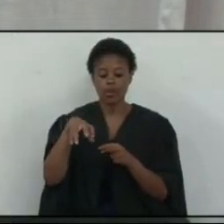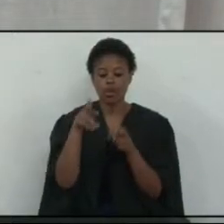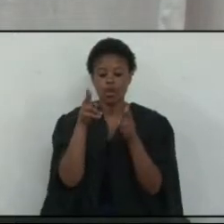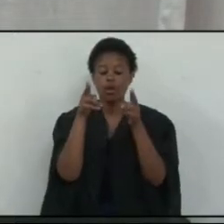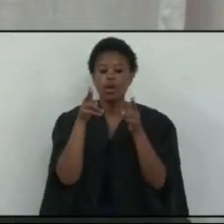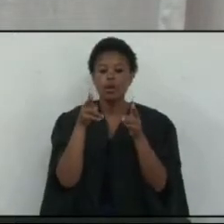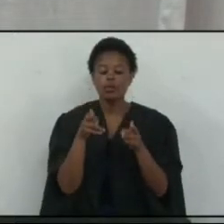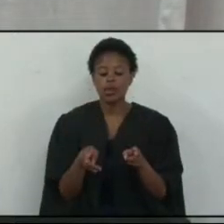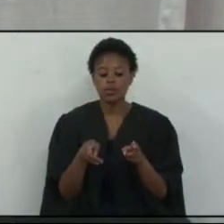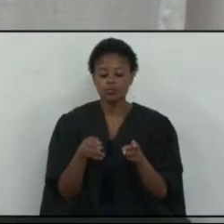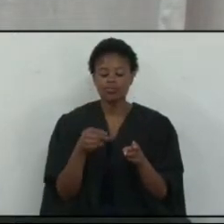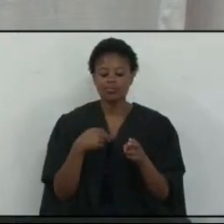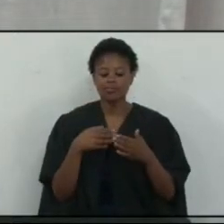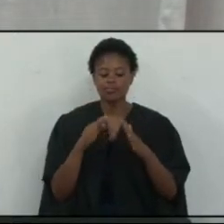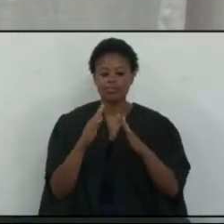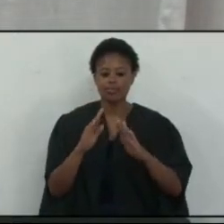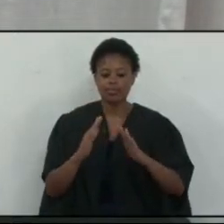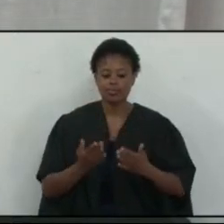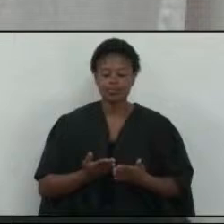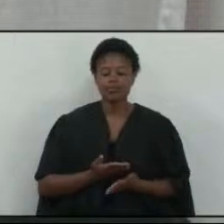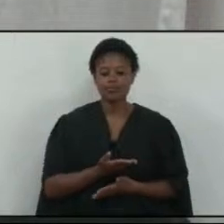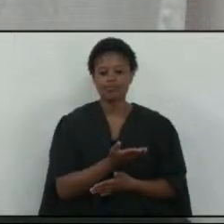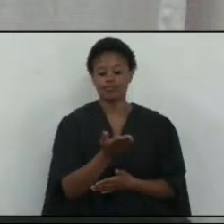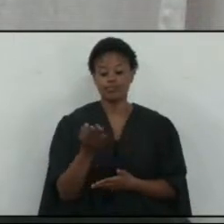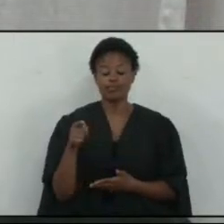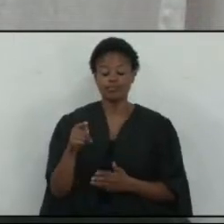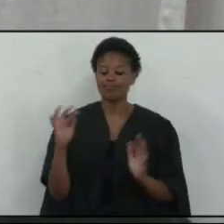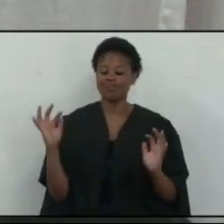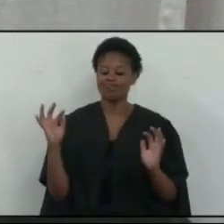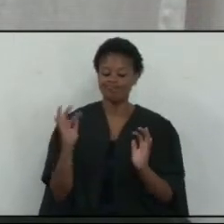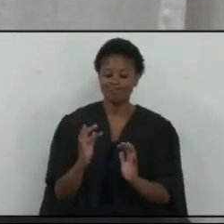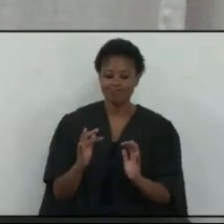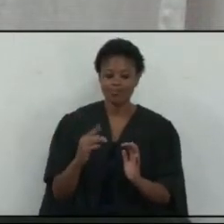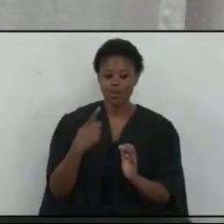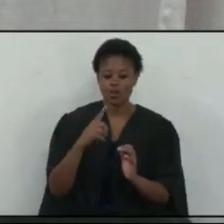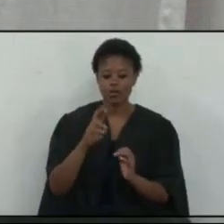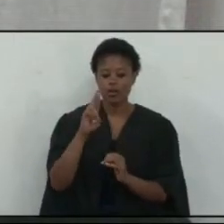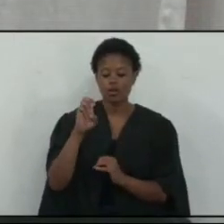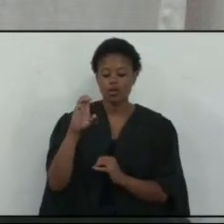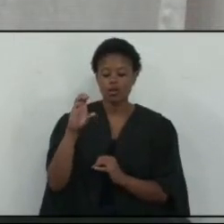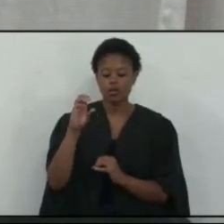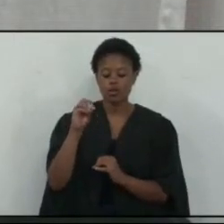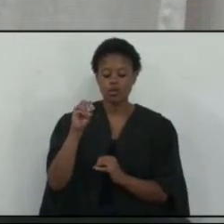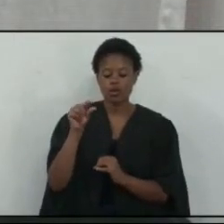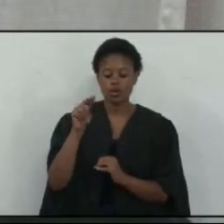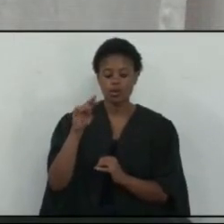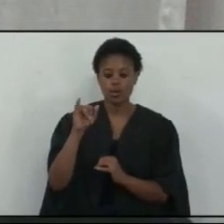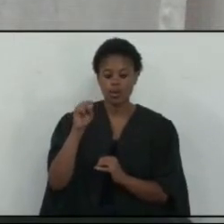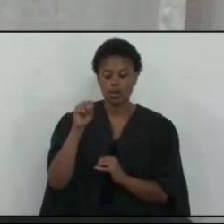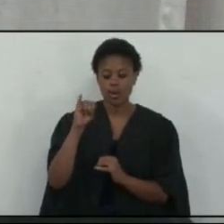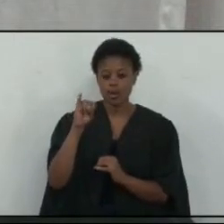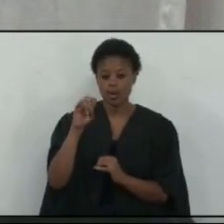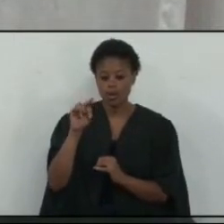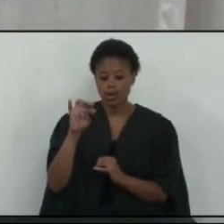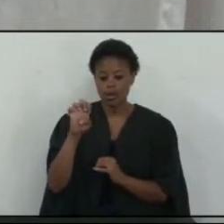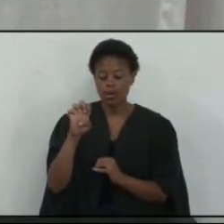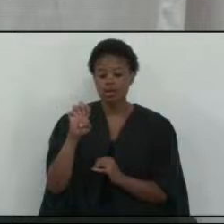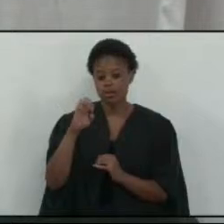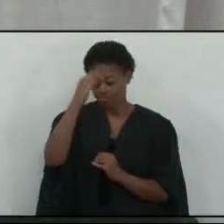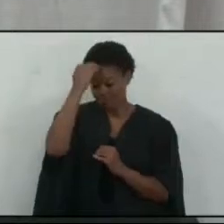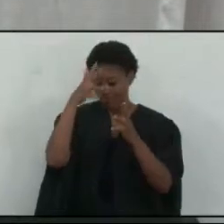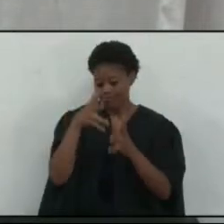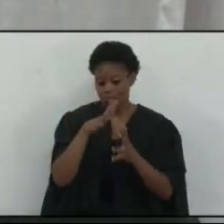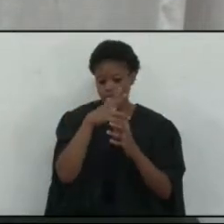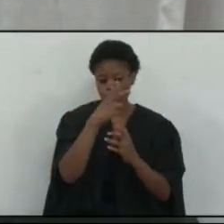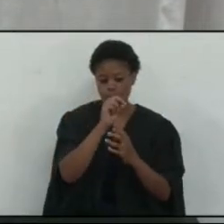Humanities, I hereby welcome you to this gathering for the purpose of recognizing the graduates of the